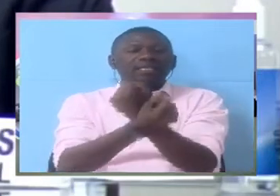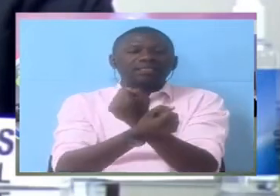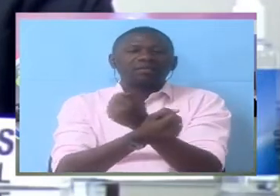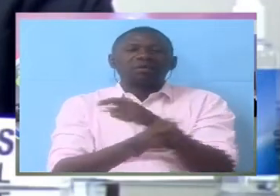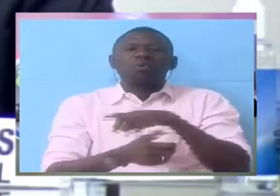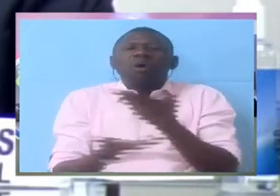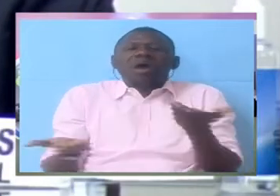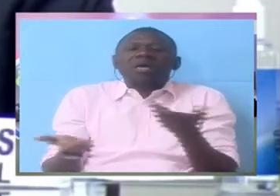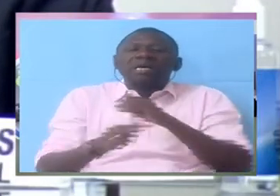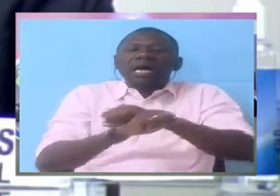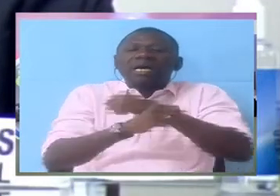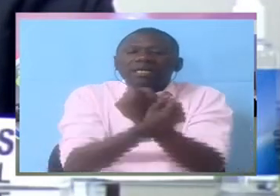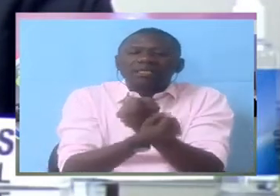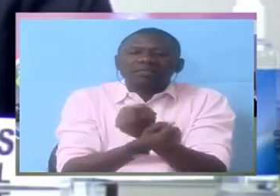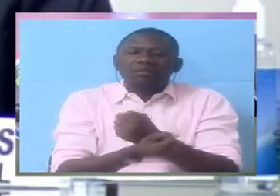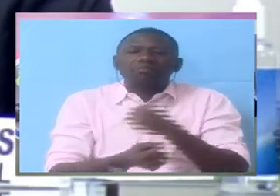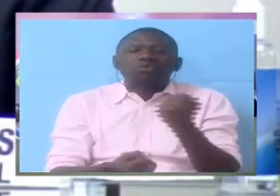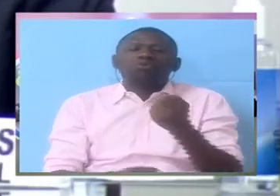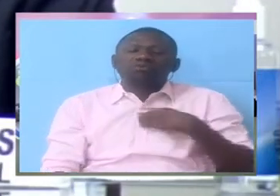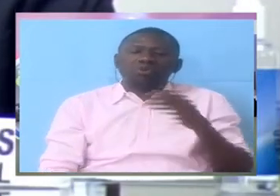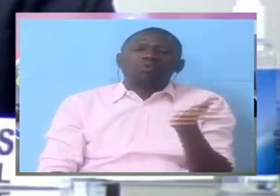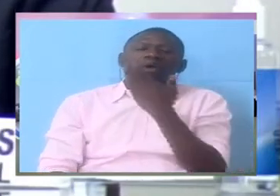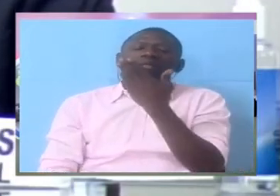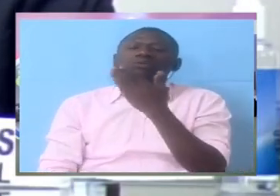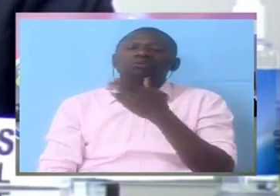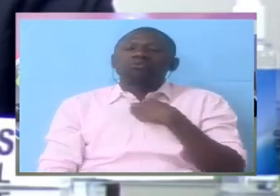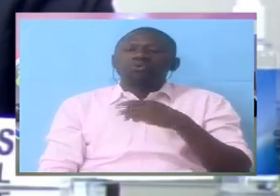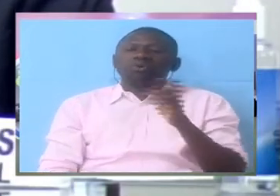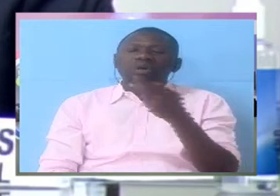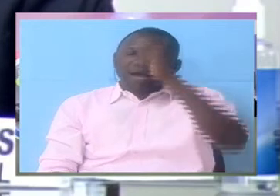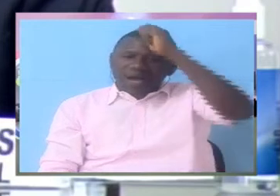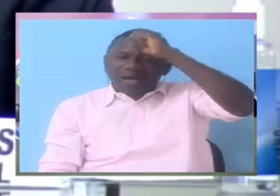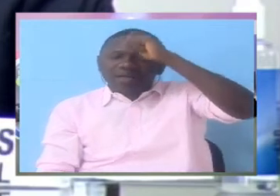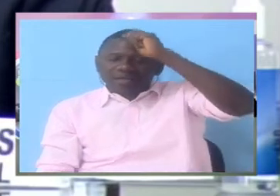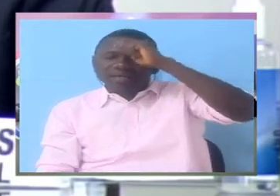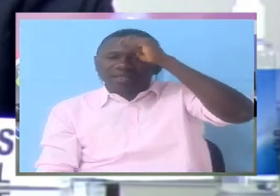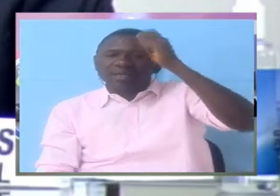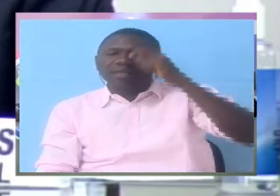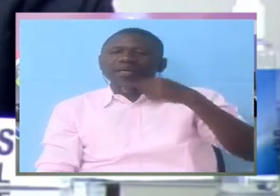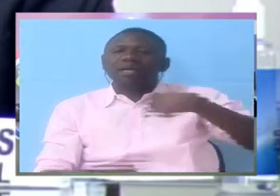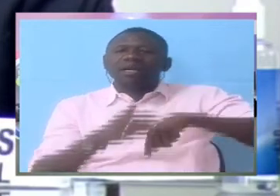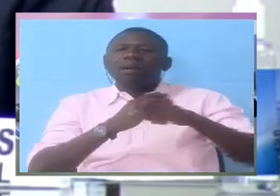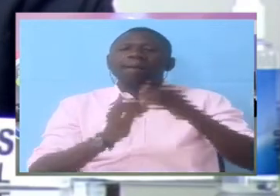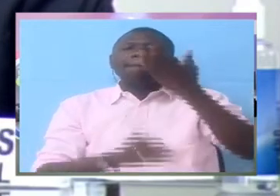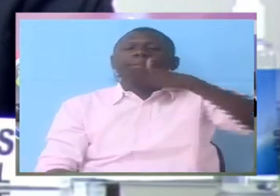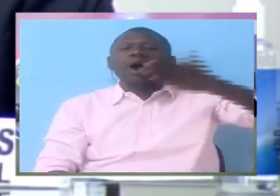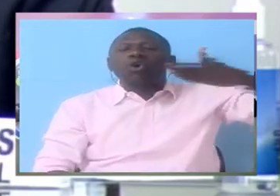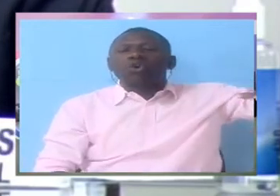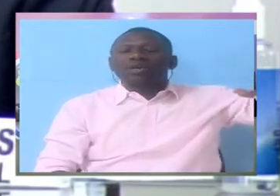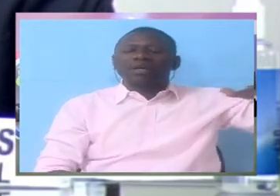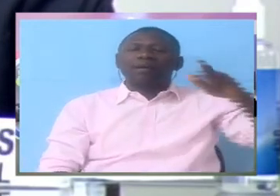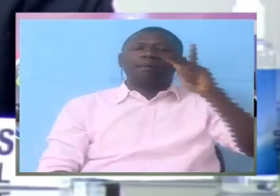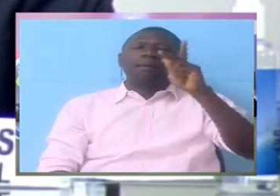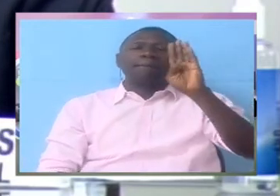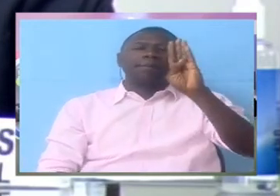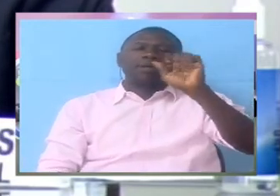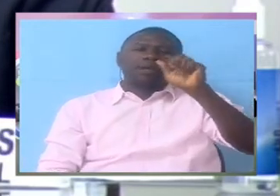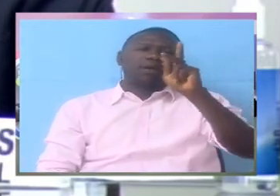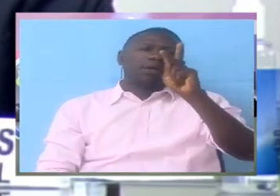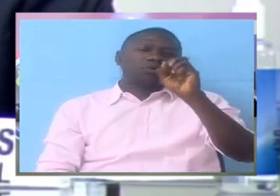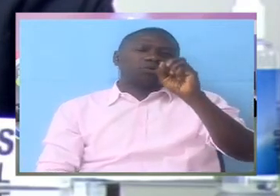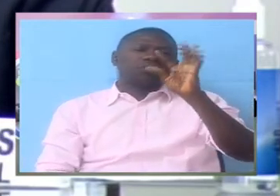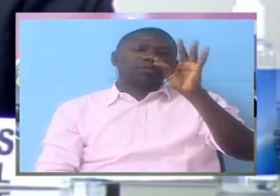naming ceremony in Bakote. Omar Jata ya muta men na walam nyintiku atata ma be kulliyo dolla me